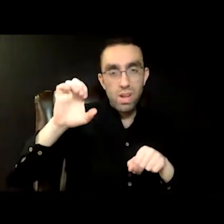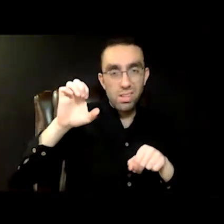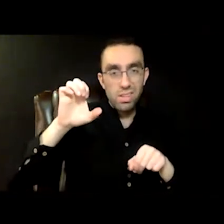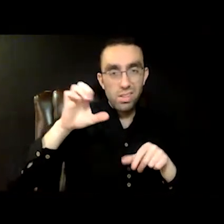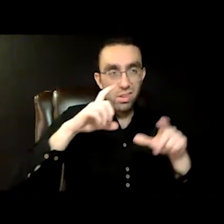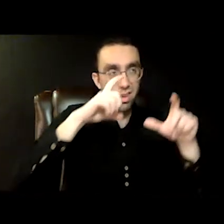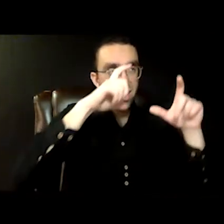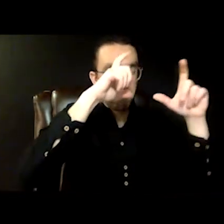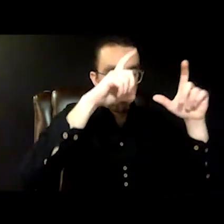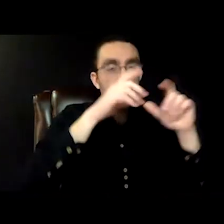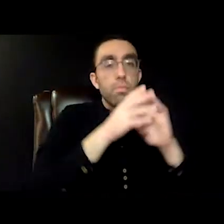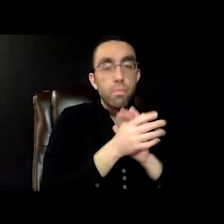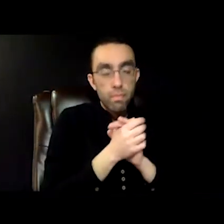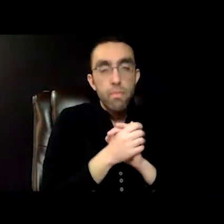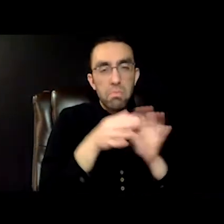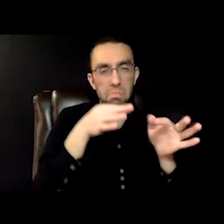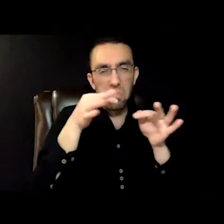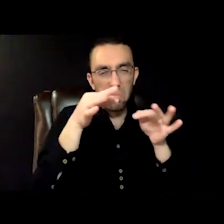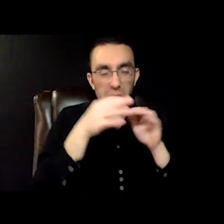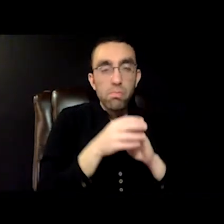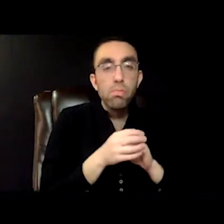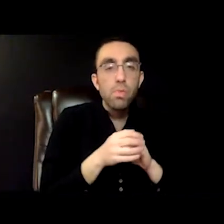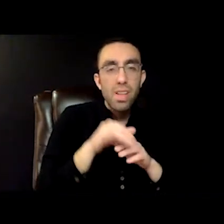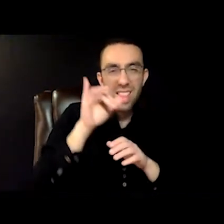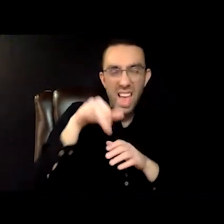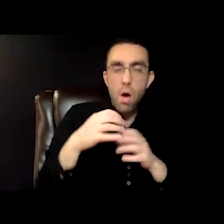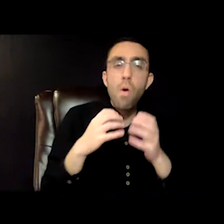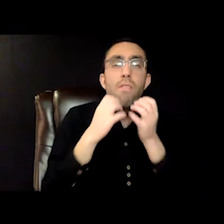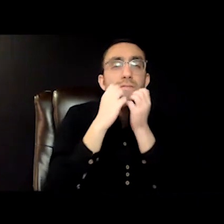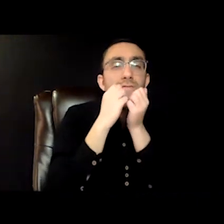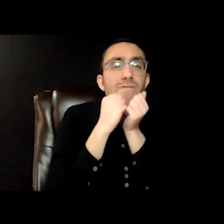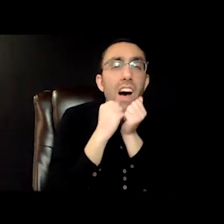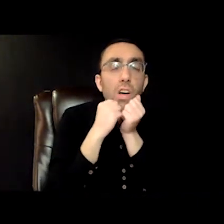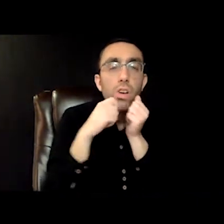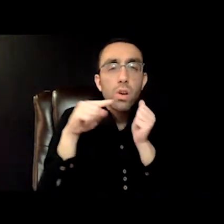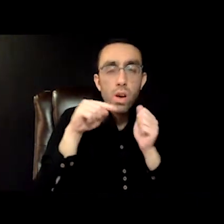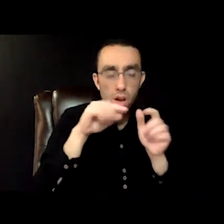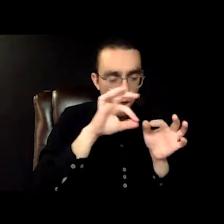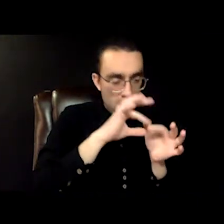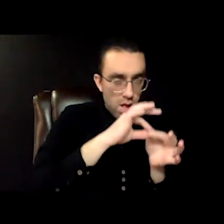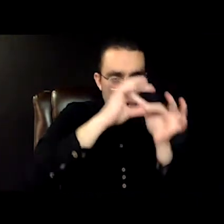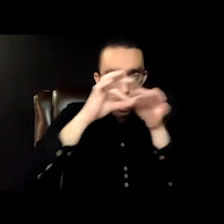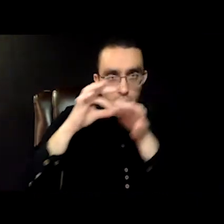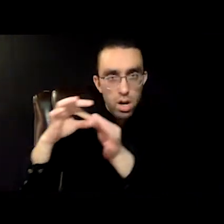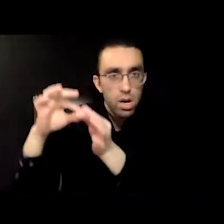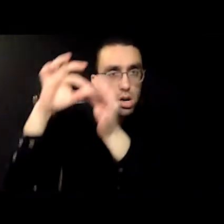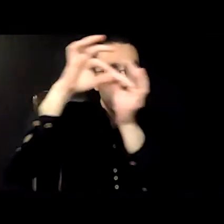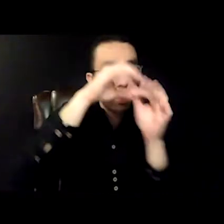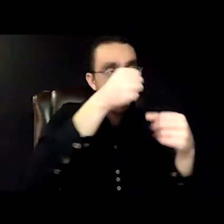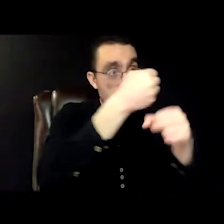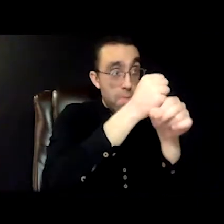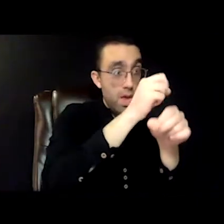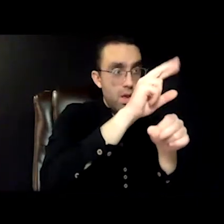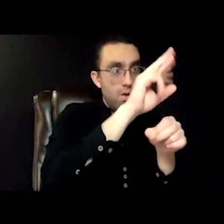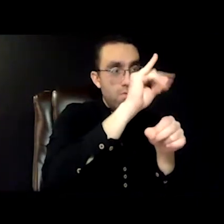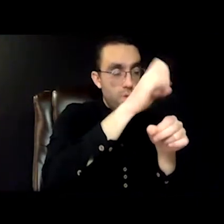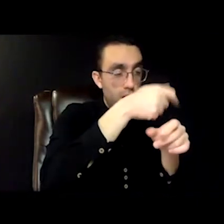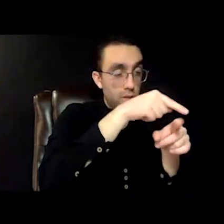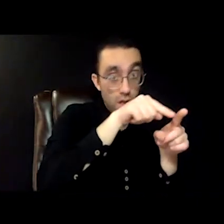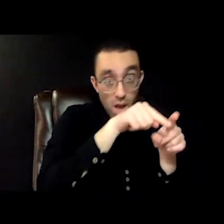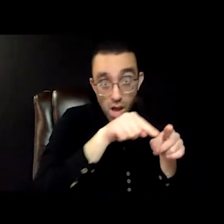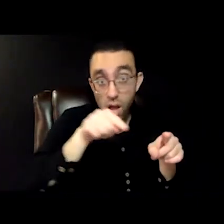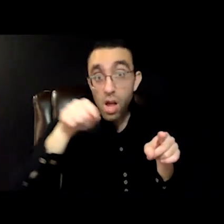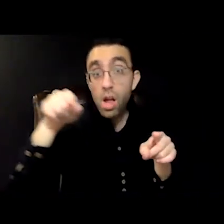chain, right? And so they were asked to draw their value chain from you produce rice all the way to market. And this is a hard